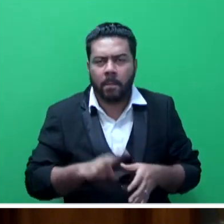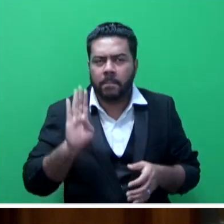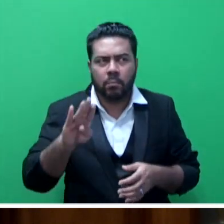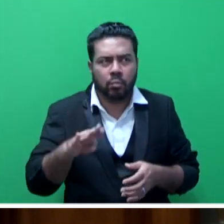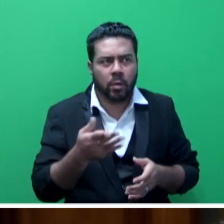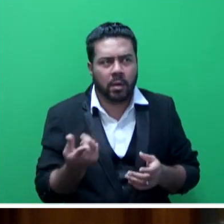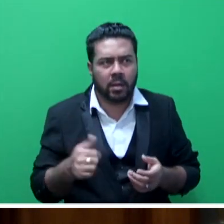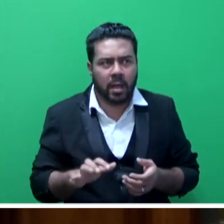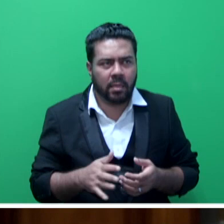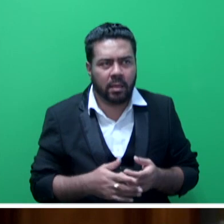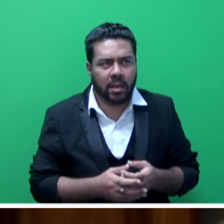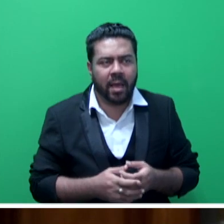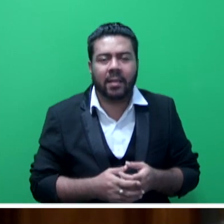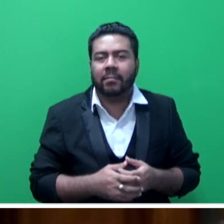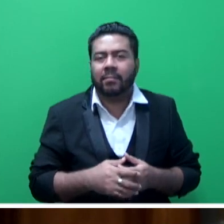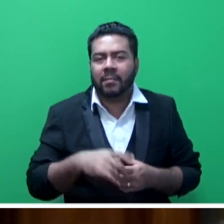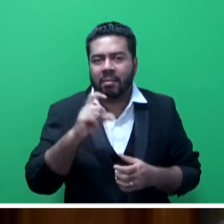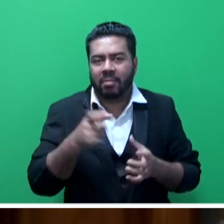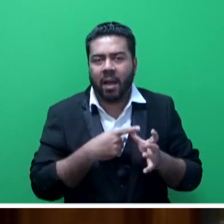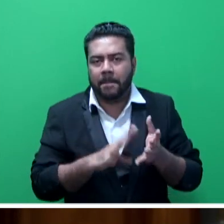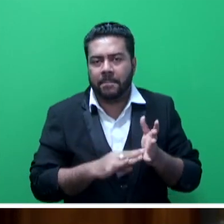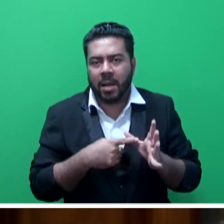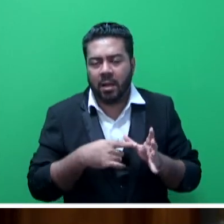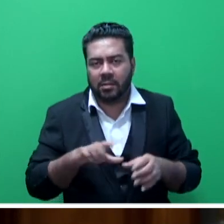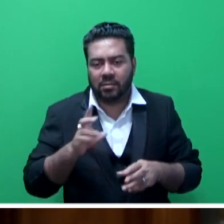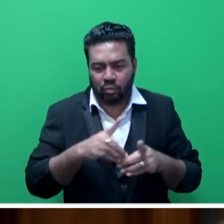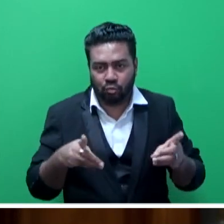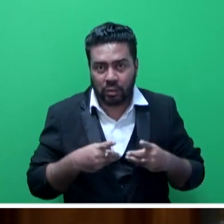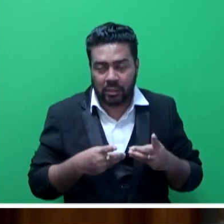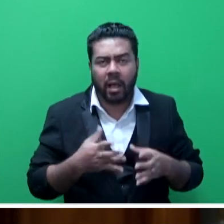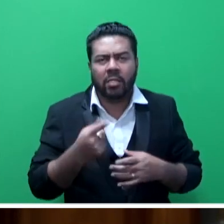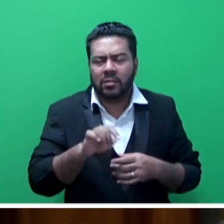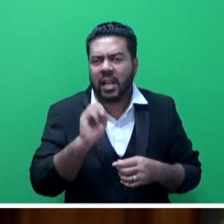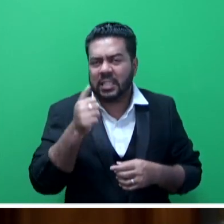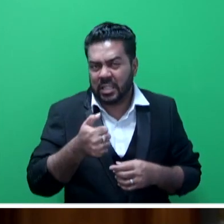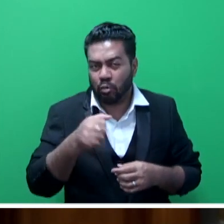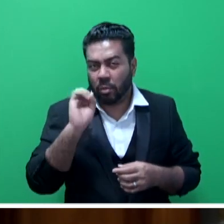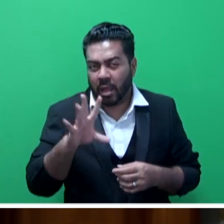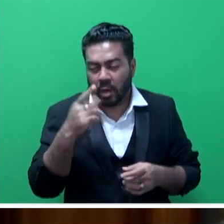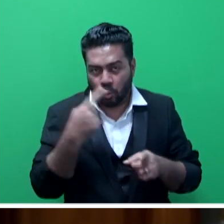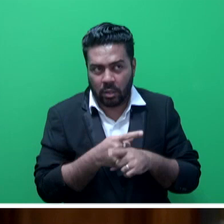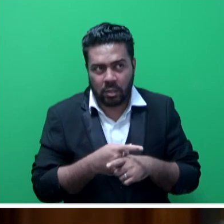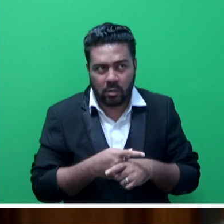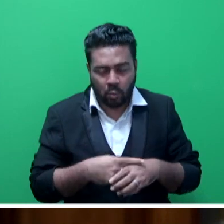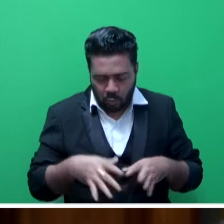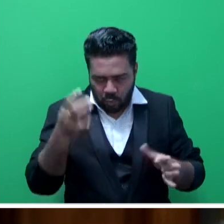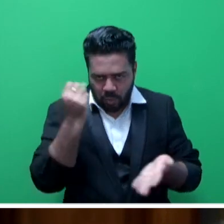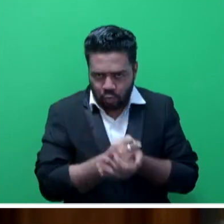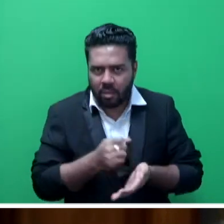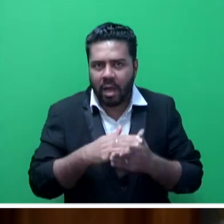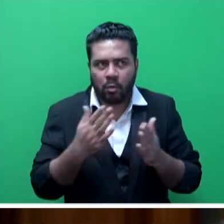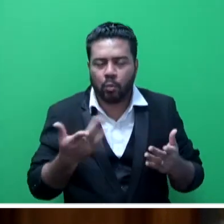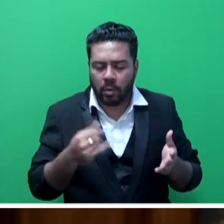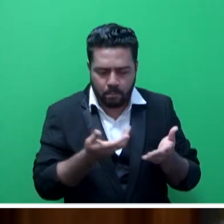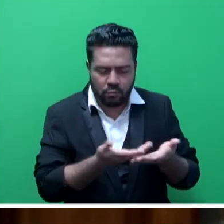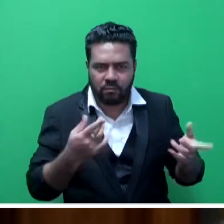I've mentioned Lekutu, and Dama District. So these schools, within the next 6 to 10 weeks, I can assure the House that we will move the children